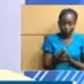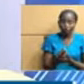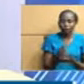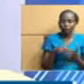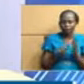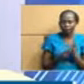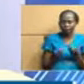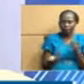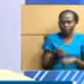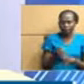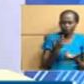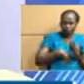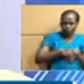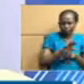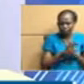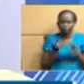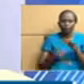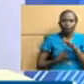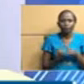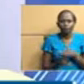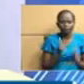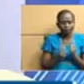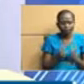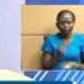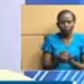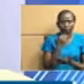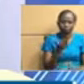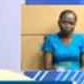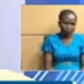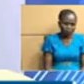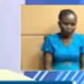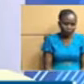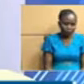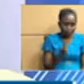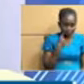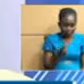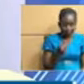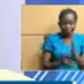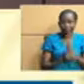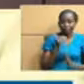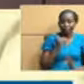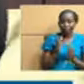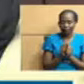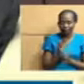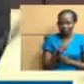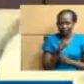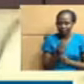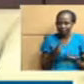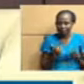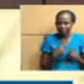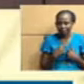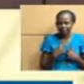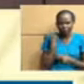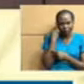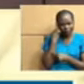a mixture of situations which do not help you to move fast. You know, Professor, at the risk of disagreeing with you, I'm really